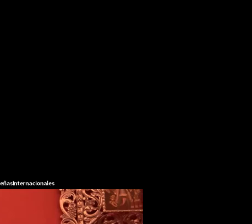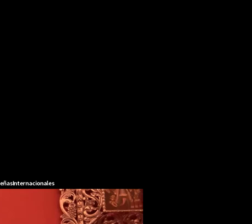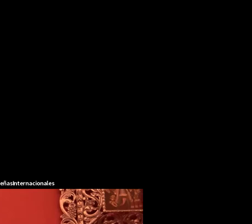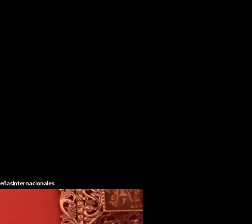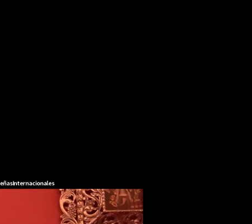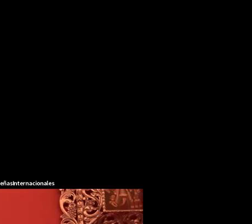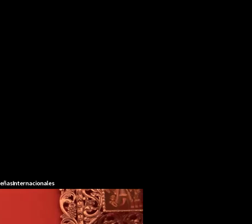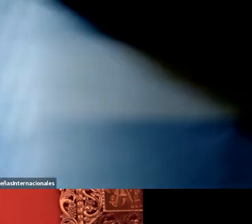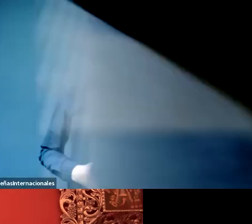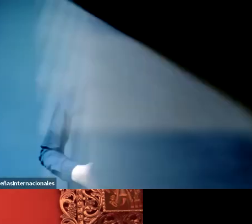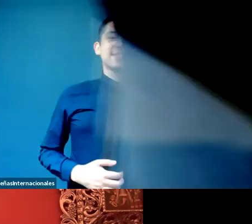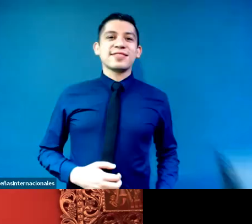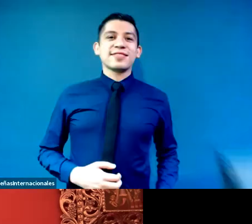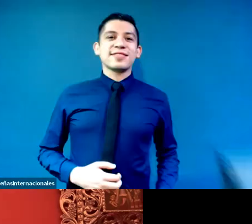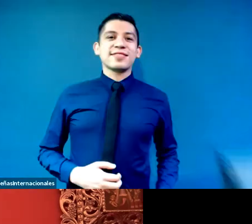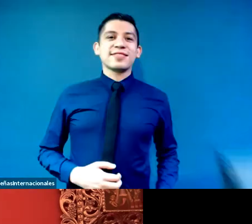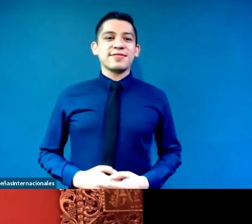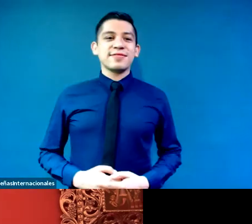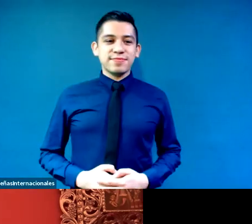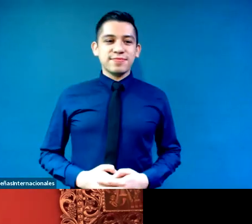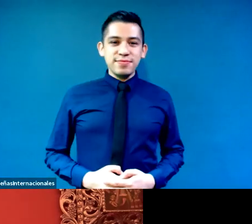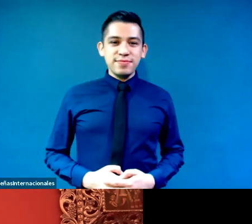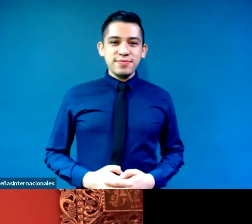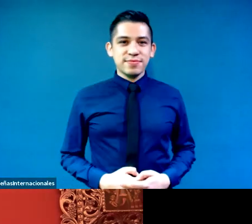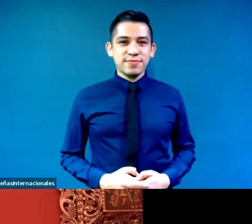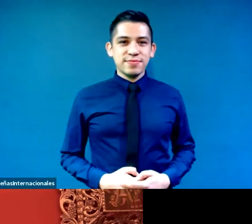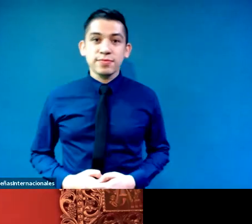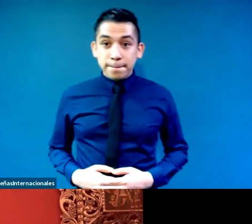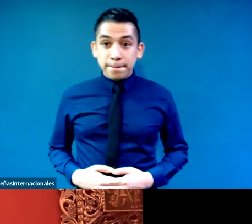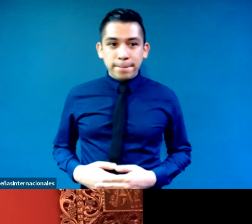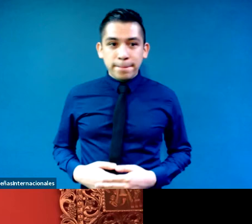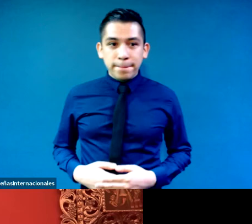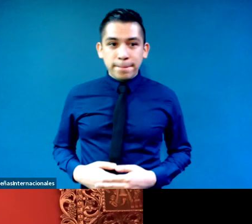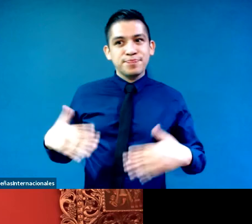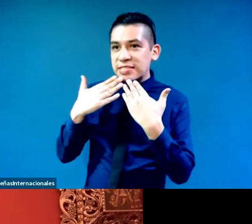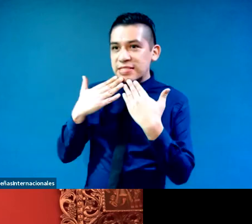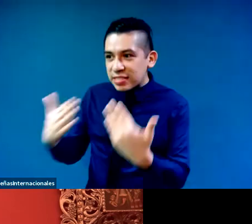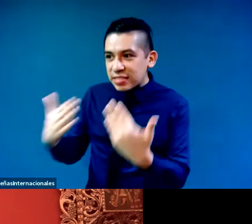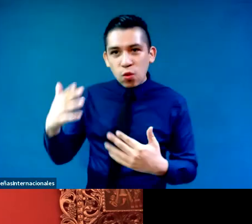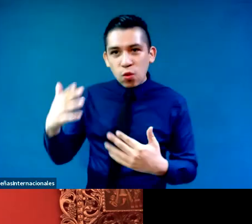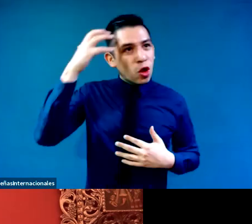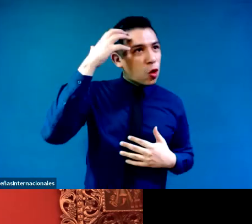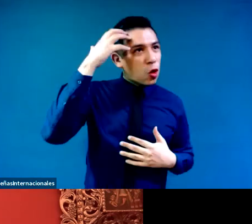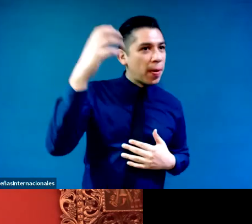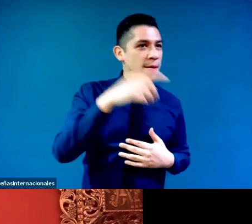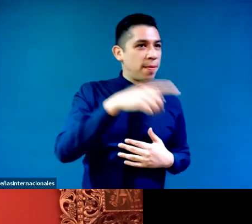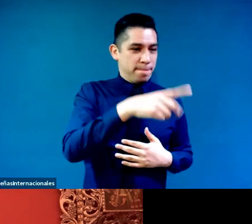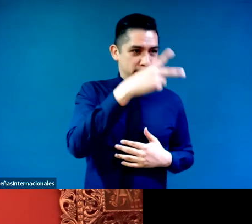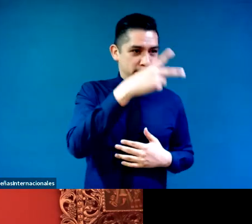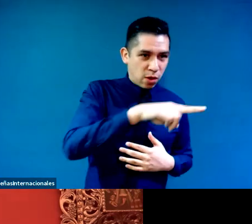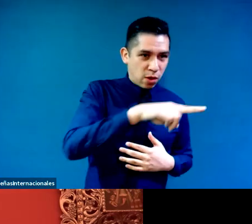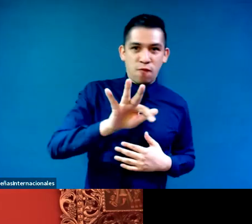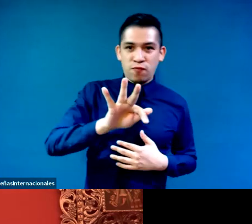of Mexico and France for their leadership and stewardship of the generation equality